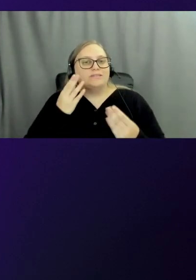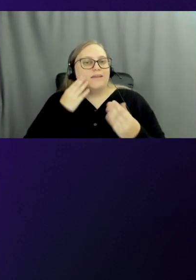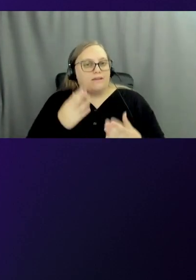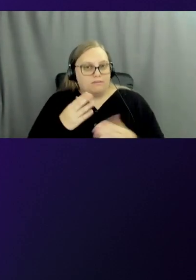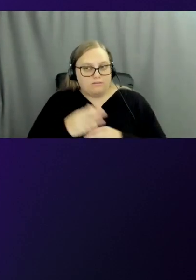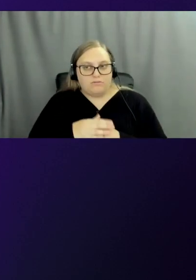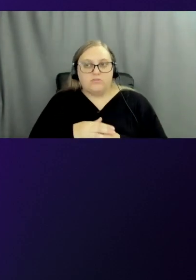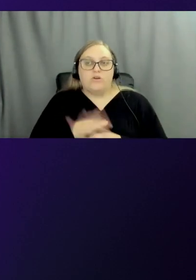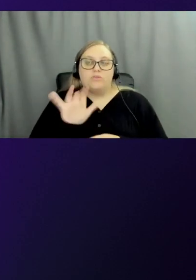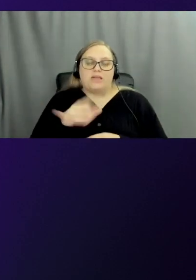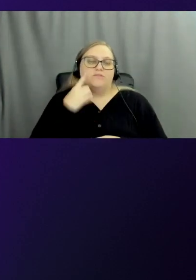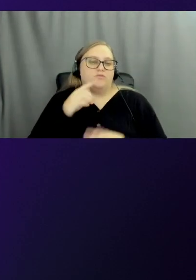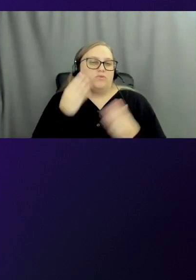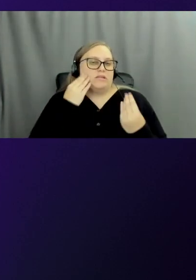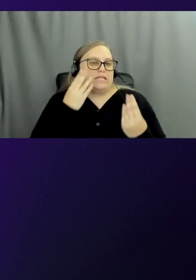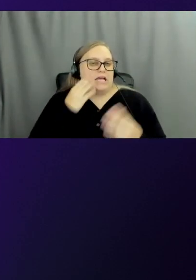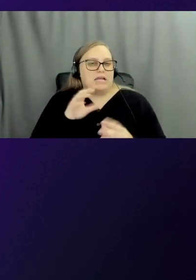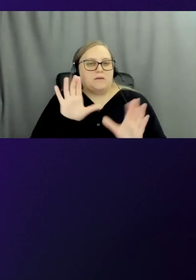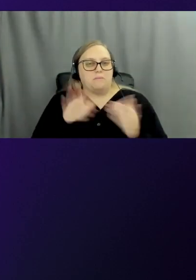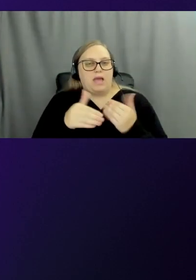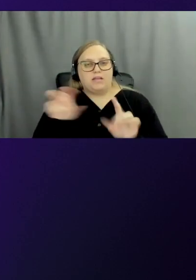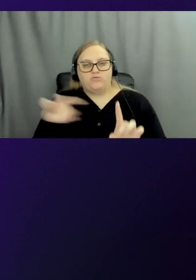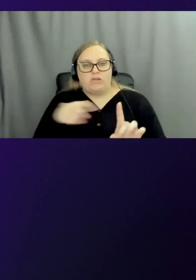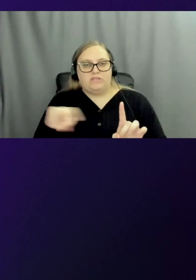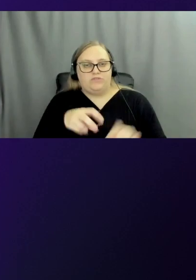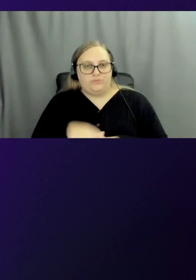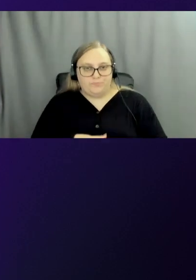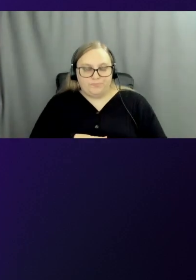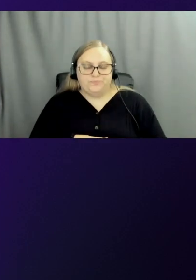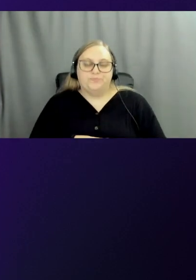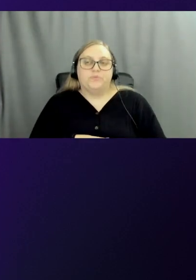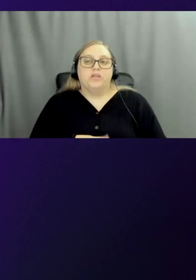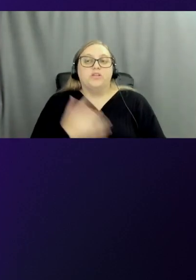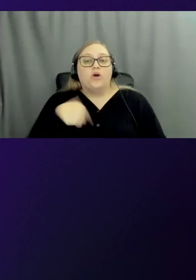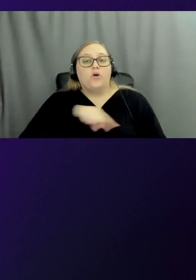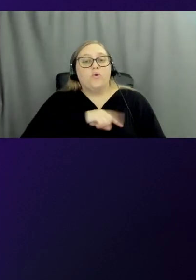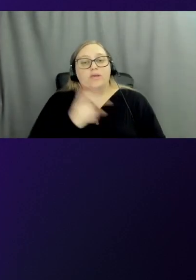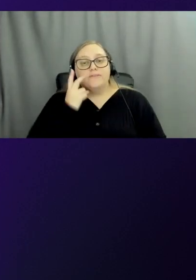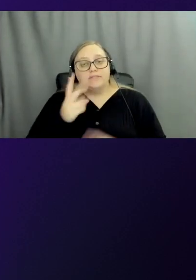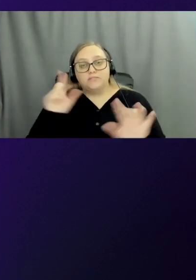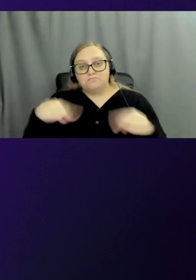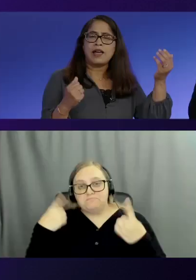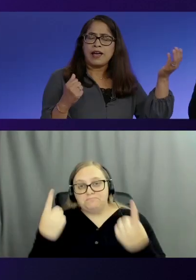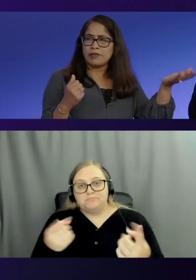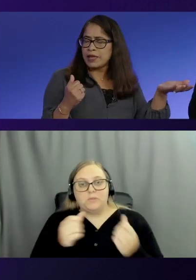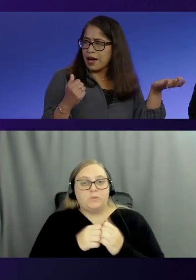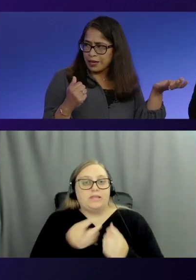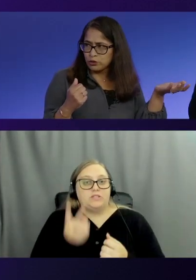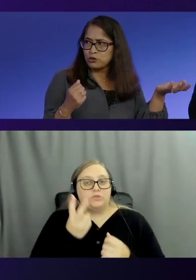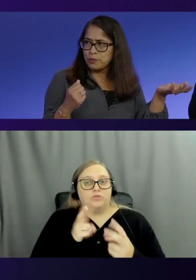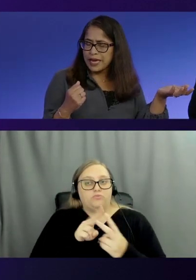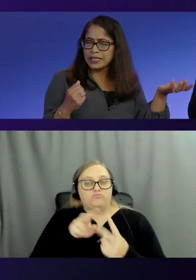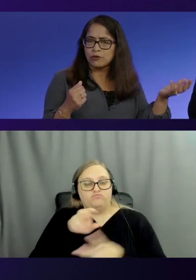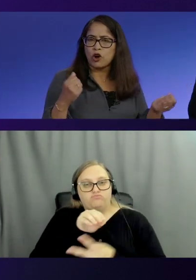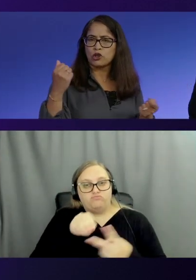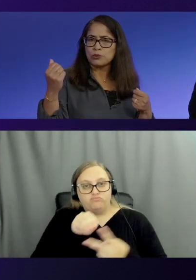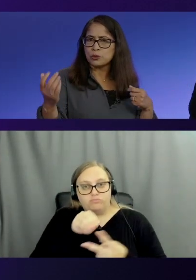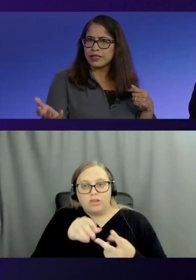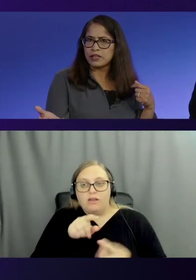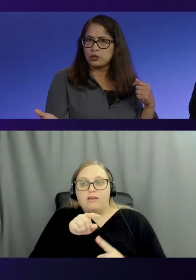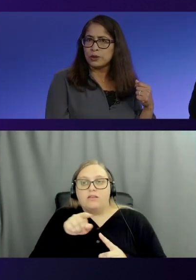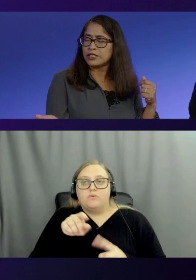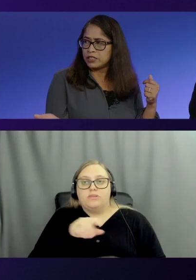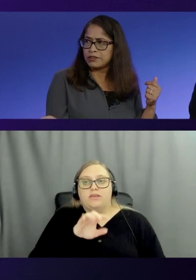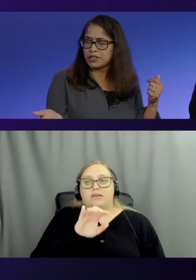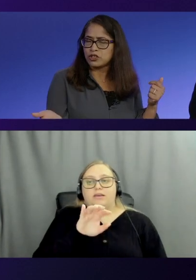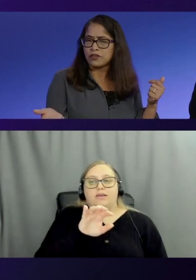data package transfer. And what we have seen with these two combination of the IO2BX volumes with